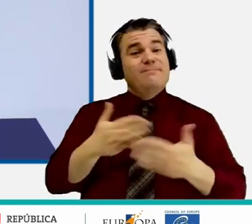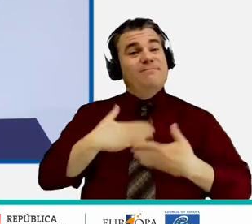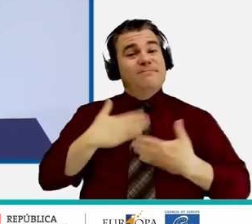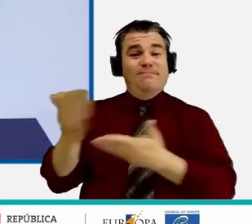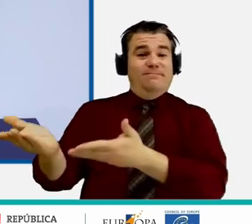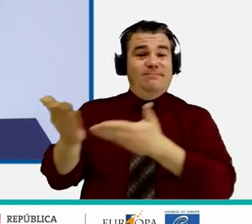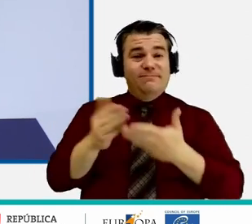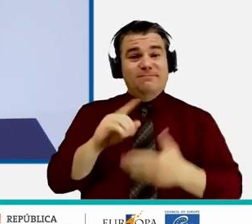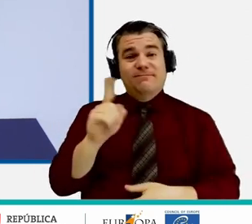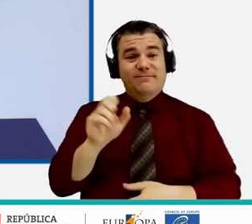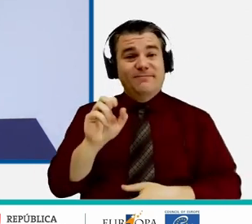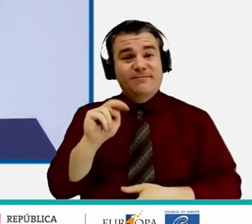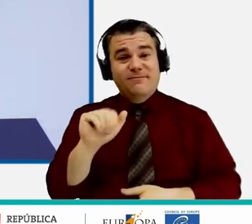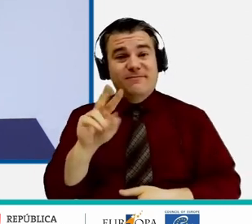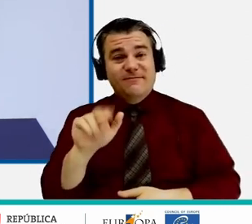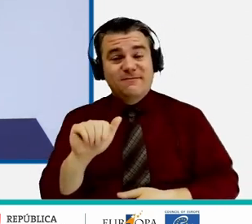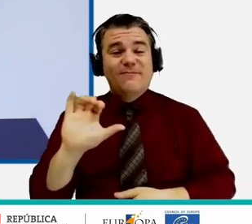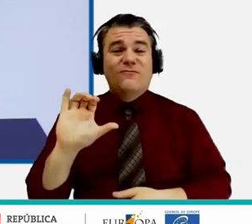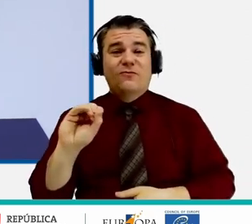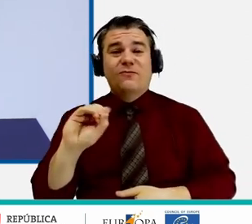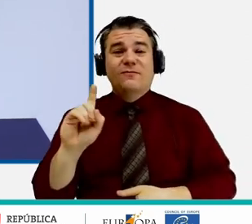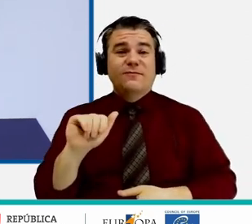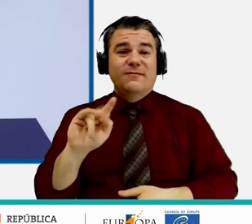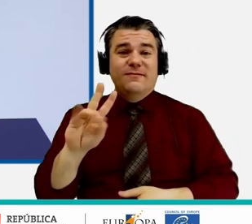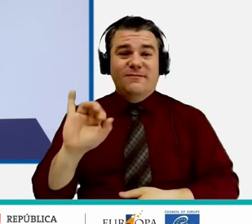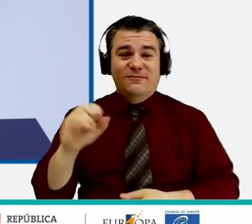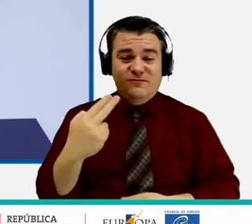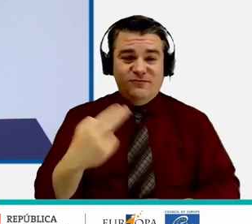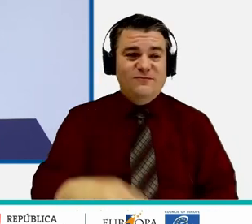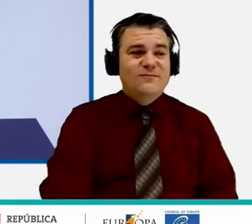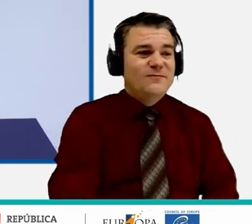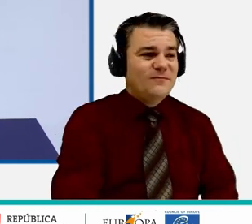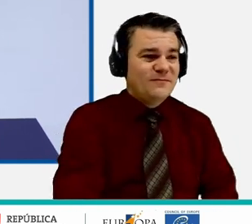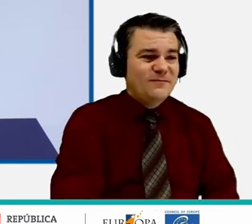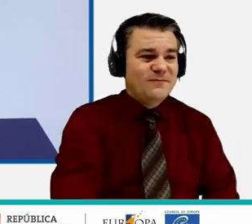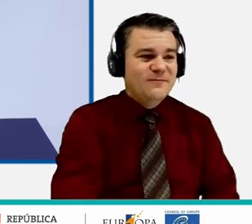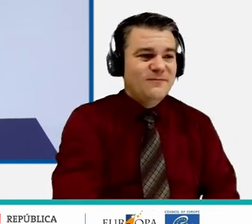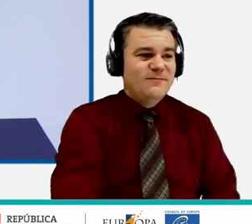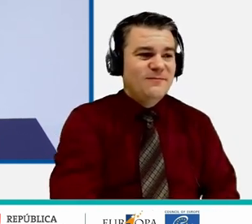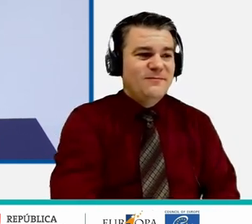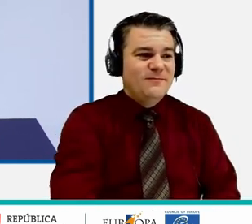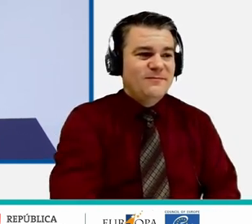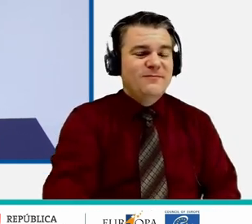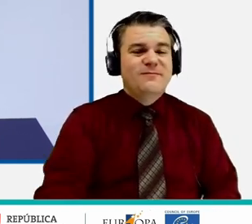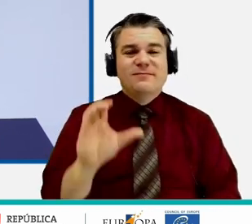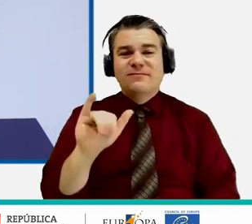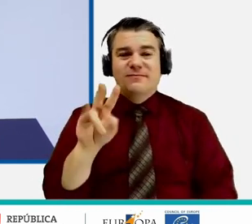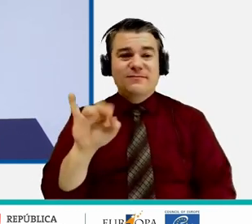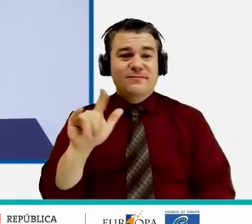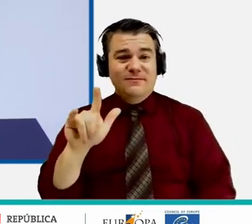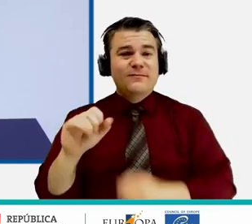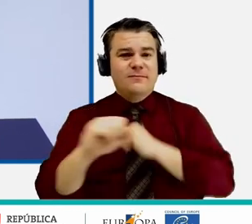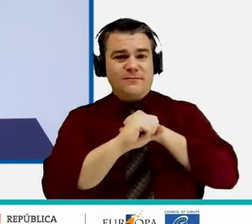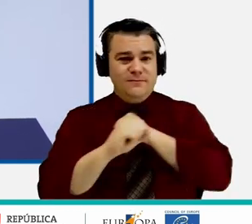Zenada Kauzevic. As I told you, Mrs. Kauzevic is the head of the Civil Protection Operations Center